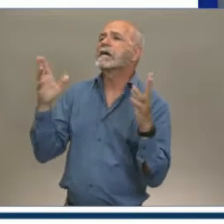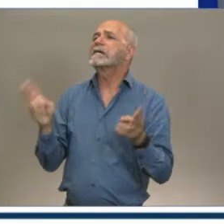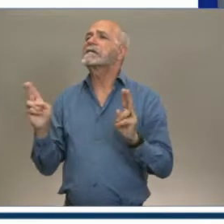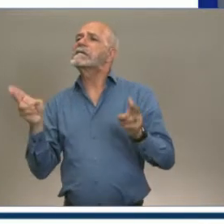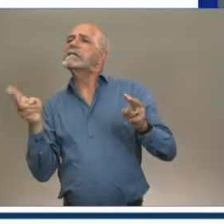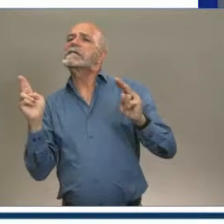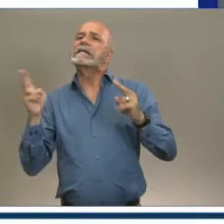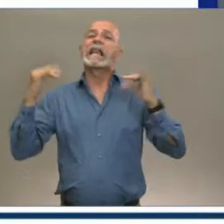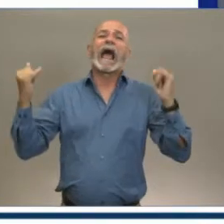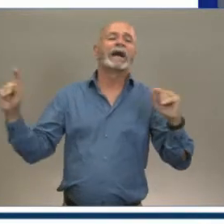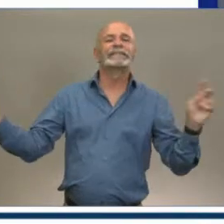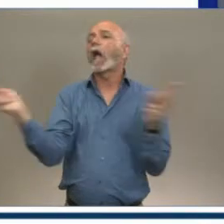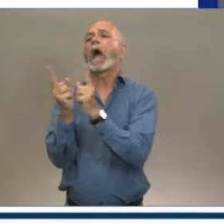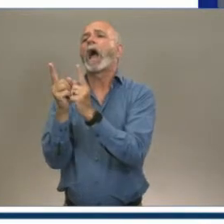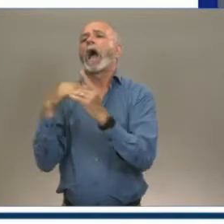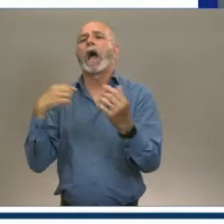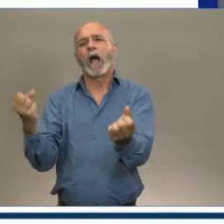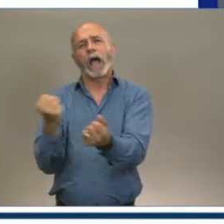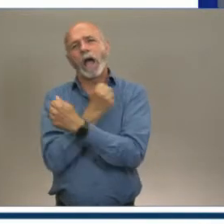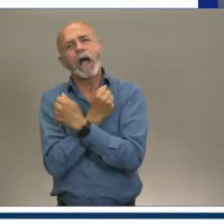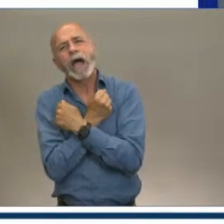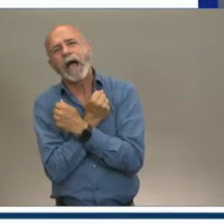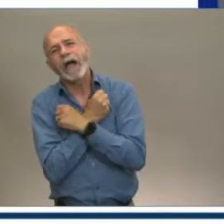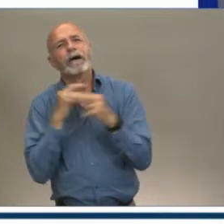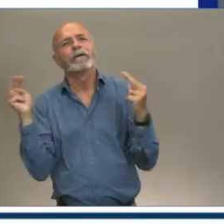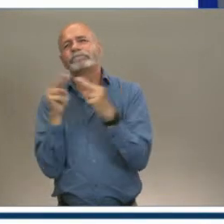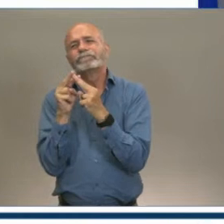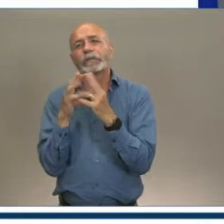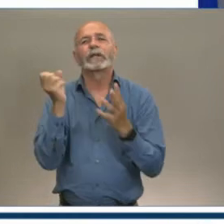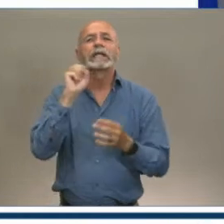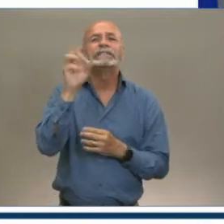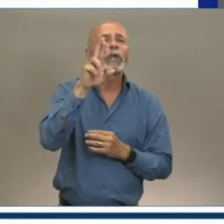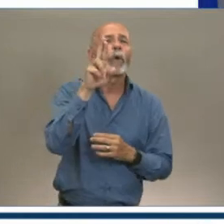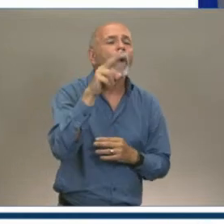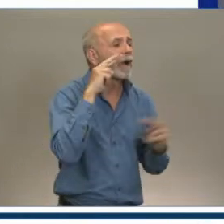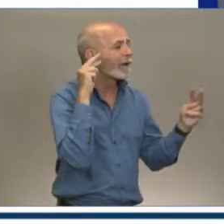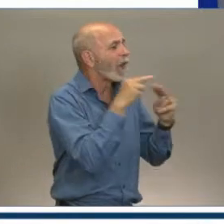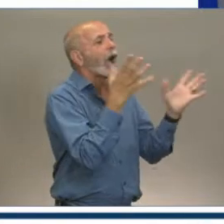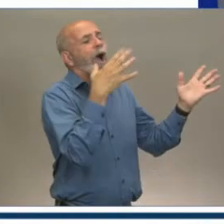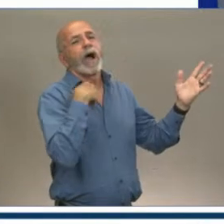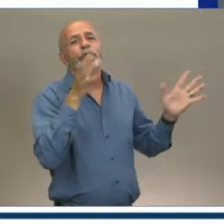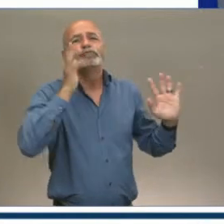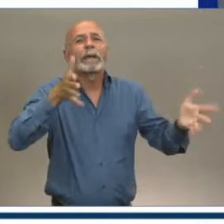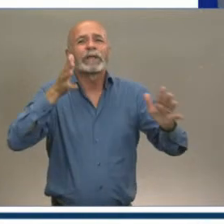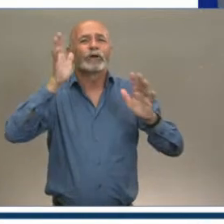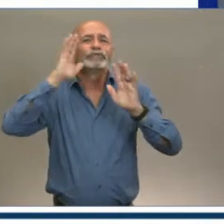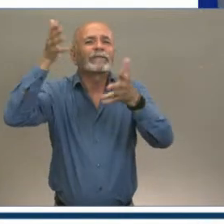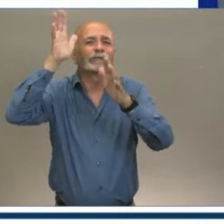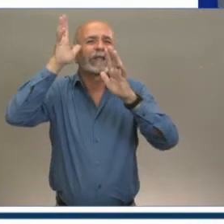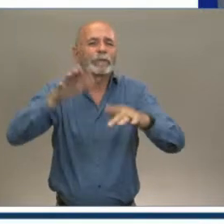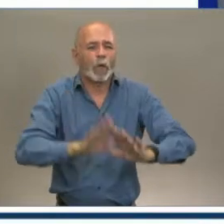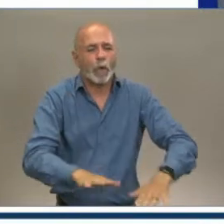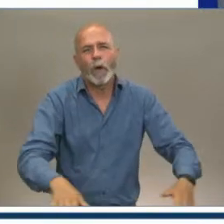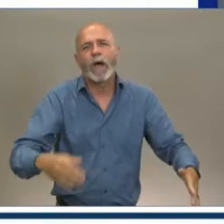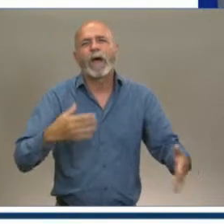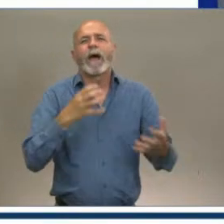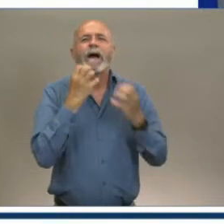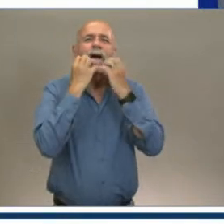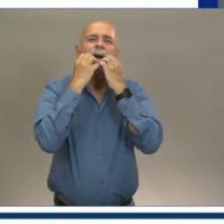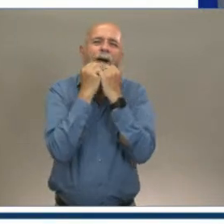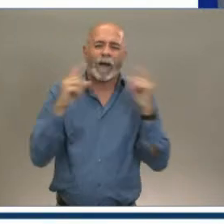now reunite in person. Seniors can see their children, grandchildren. Grandmas and grandpas can visit their